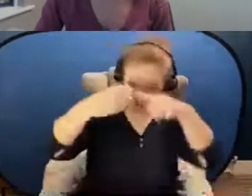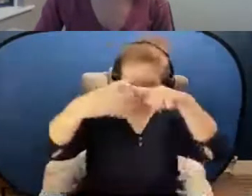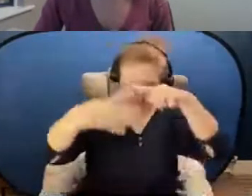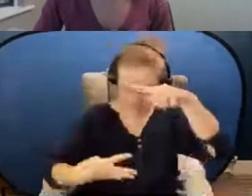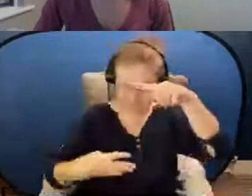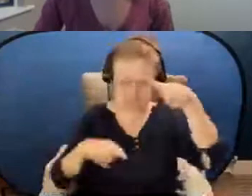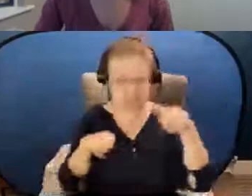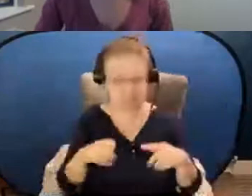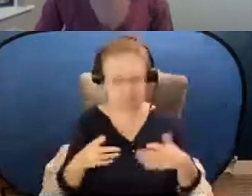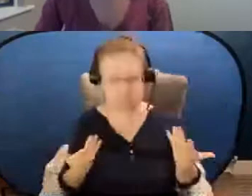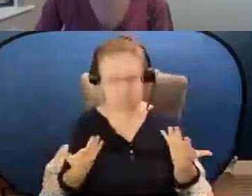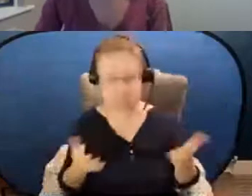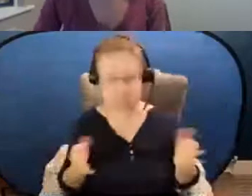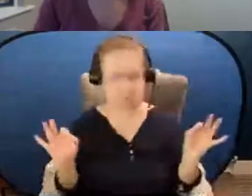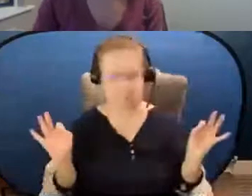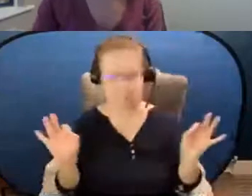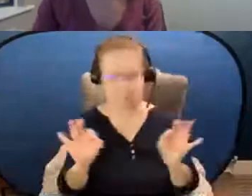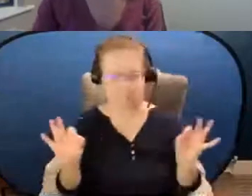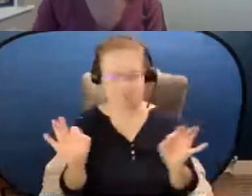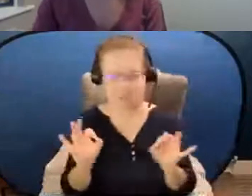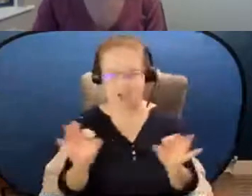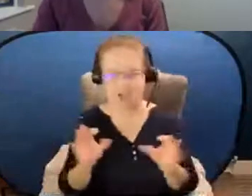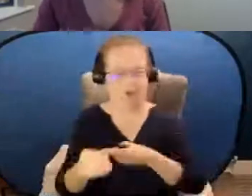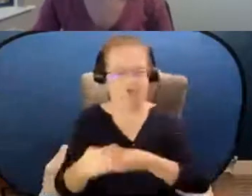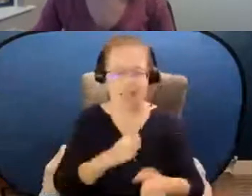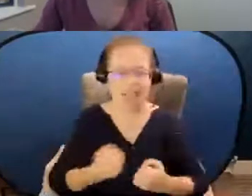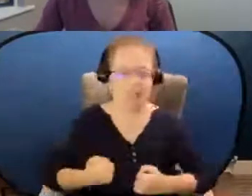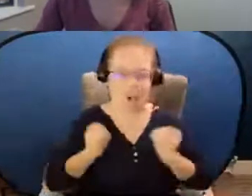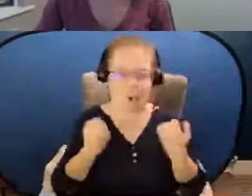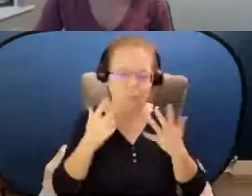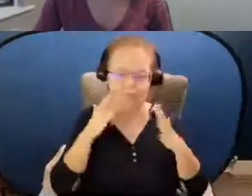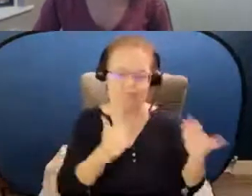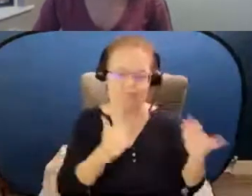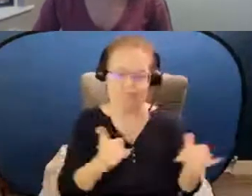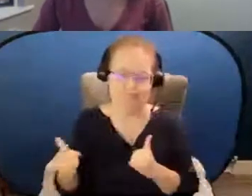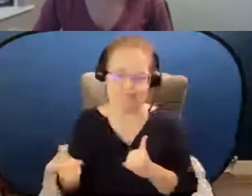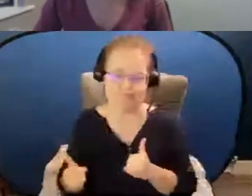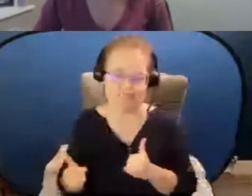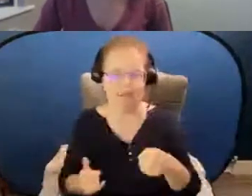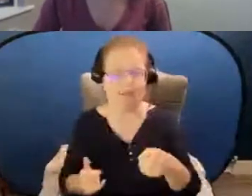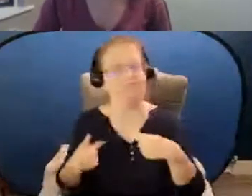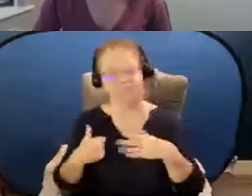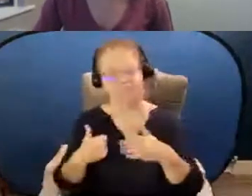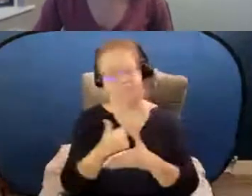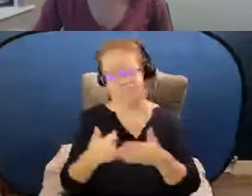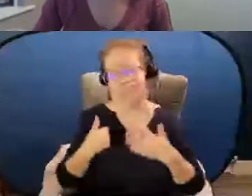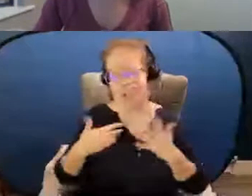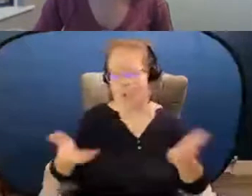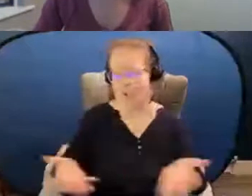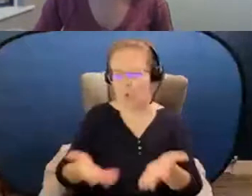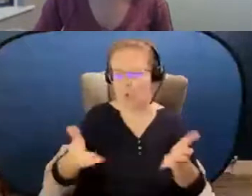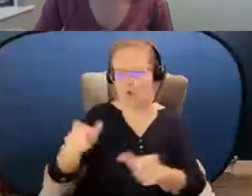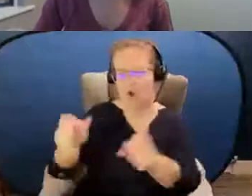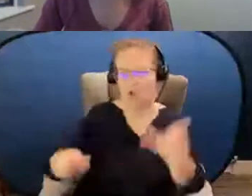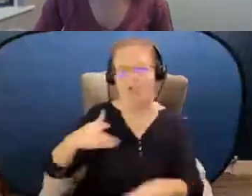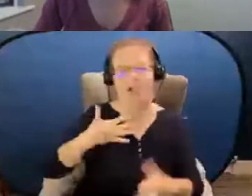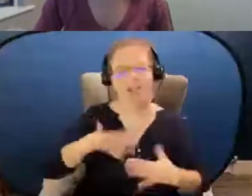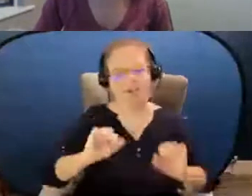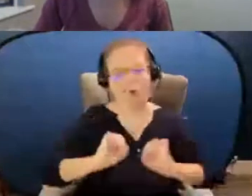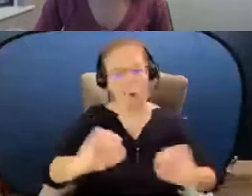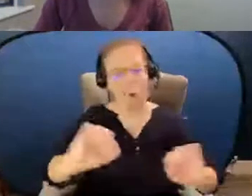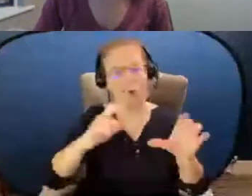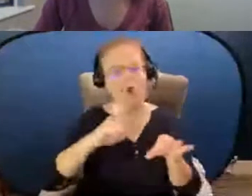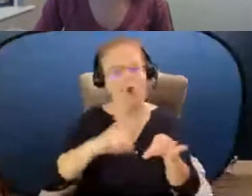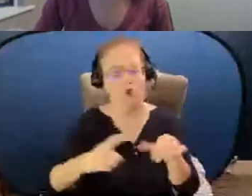out there, nothing replaces your own testing. I'm always encouraging clients to do their own QA, and also